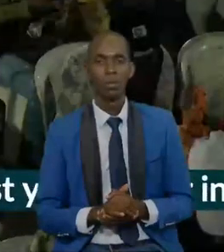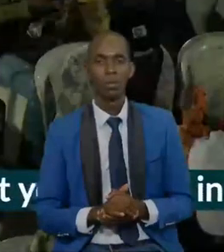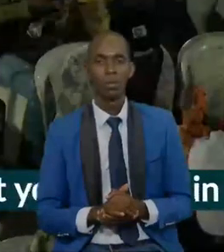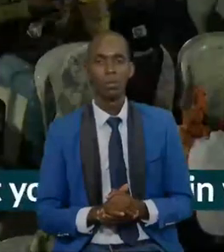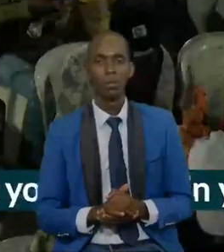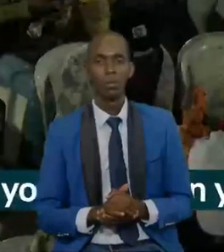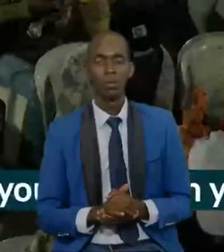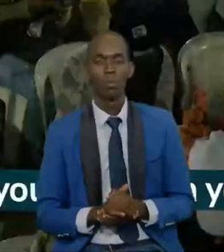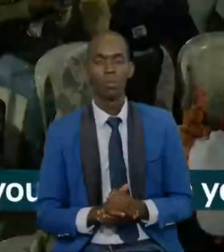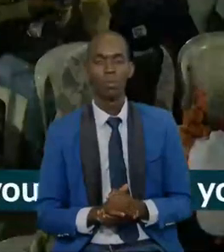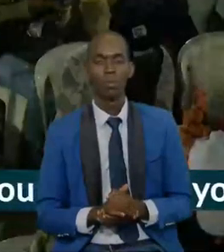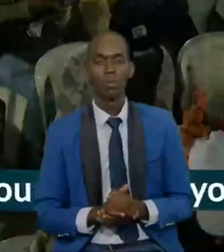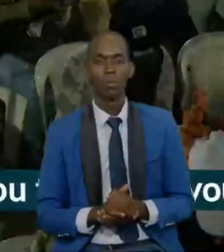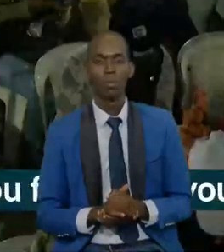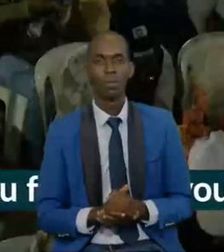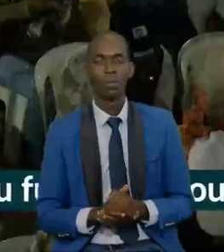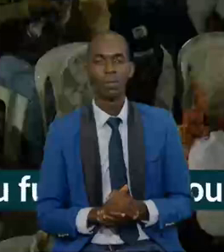Notre numéro de